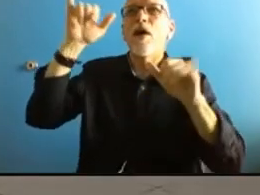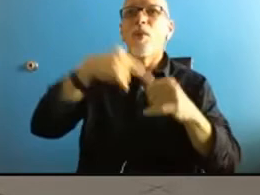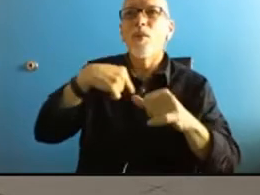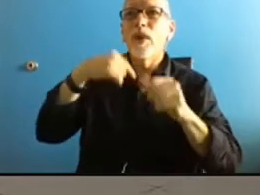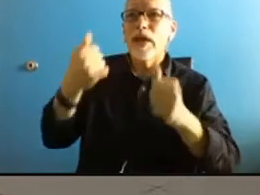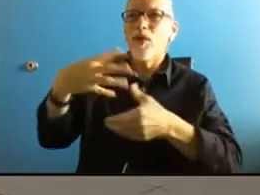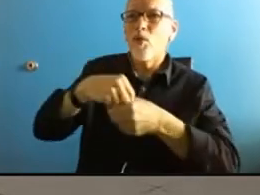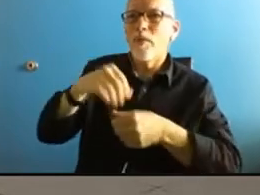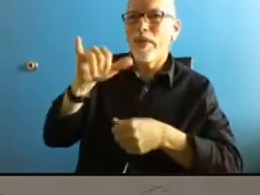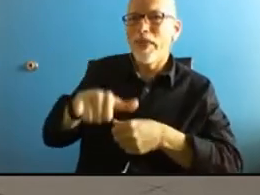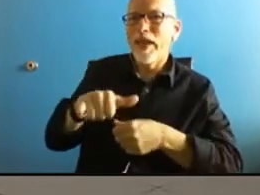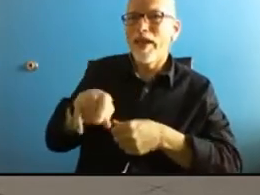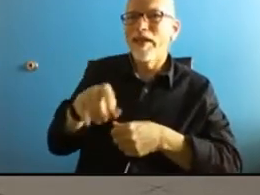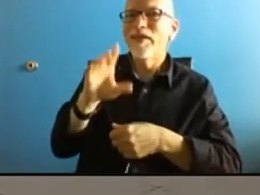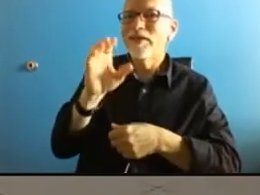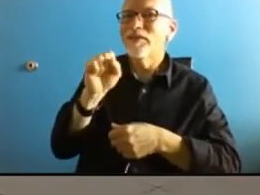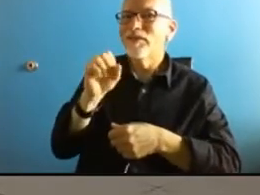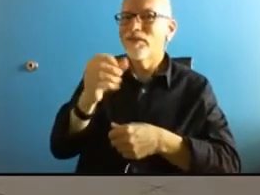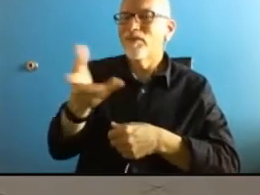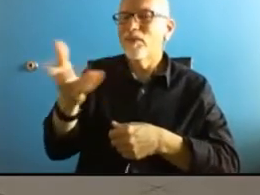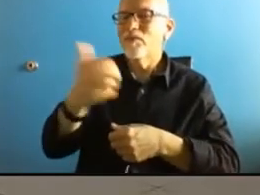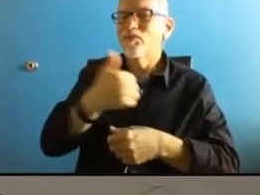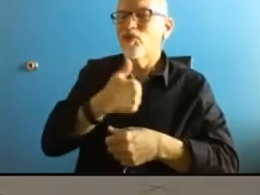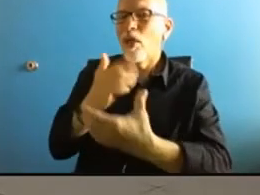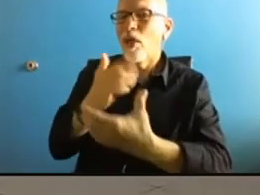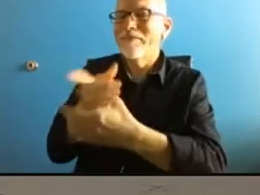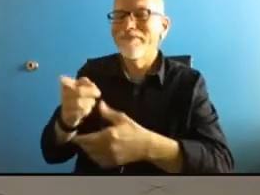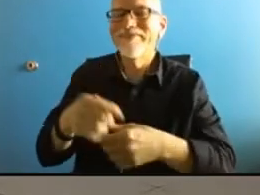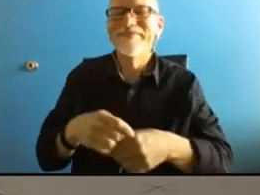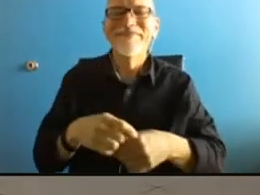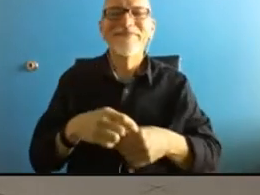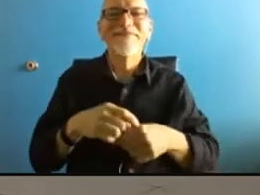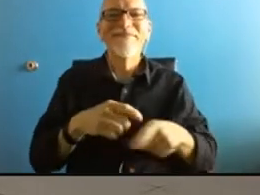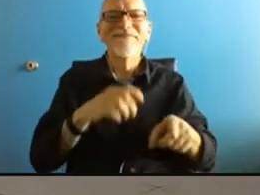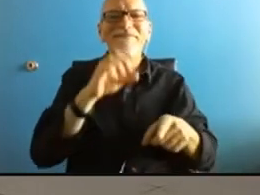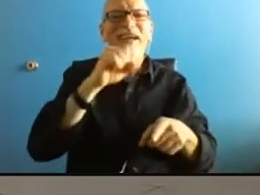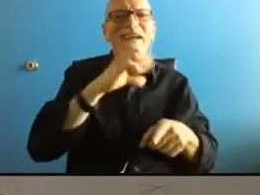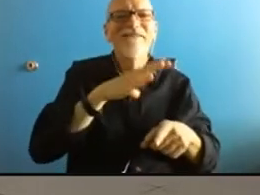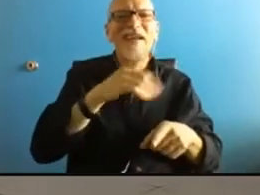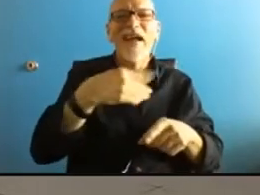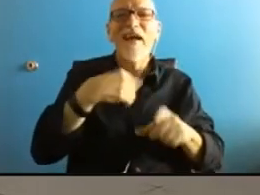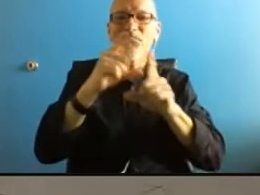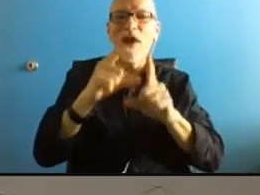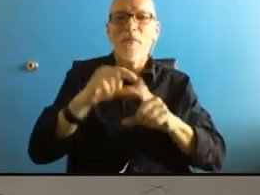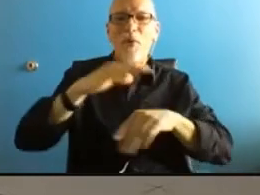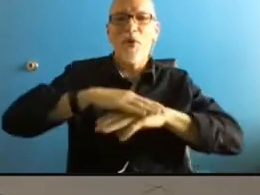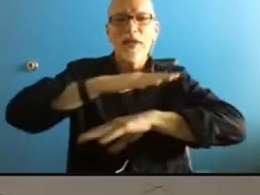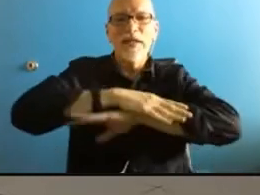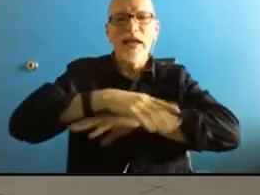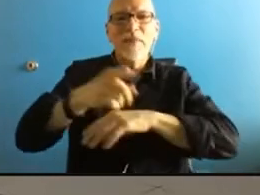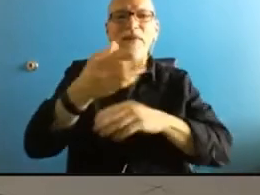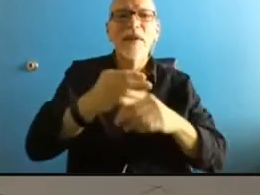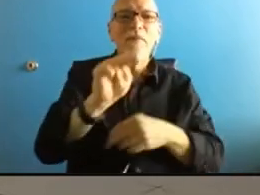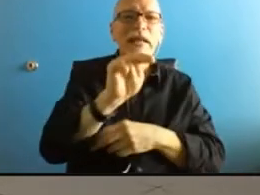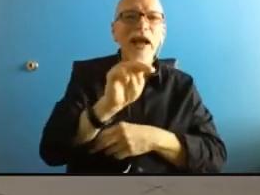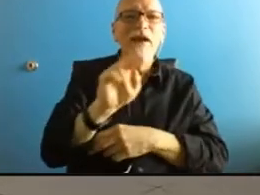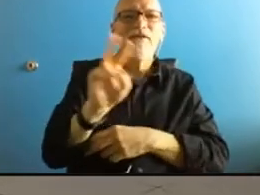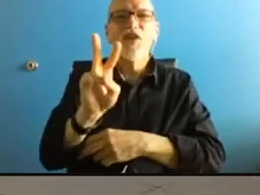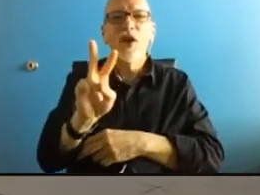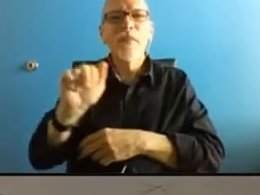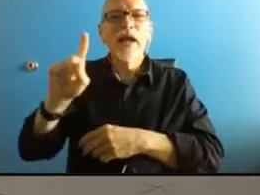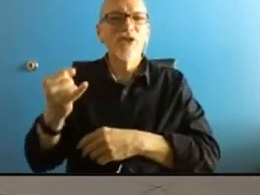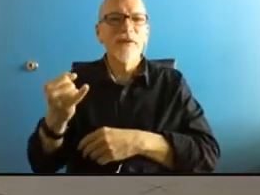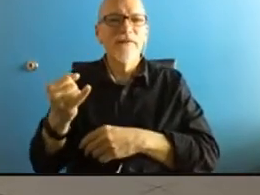this. So yeah, keep going. I'm sorry. So anyway, there's vocabulary on the table. Some are nouns and some are verbs and some are